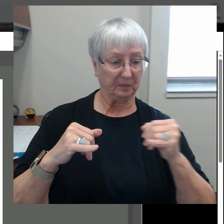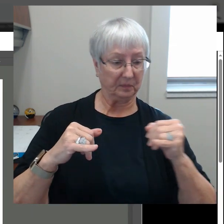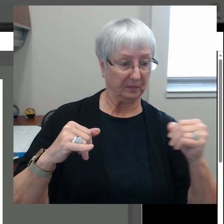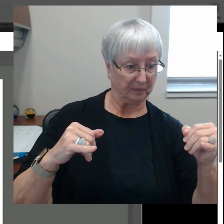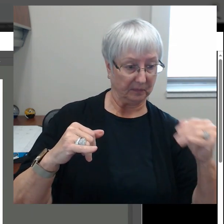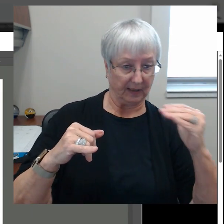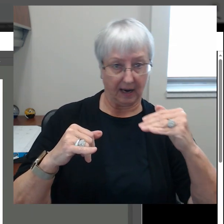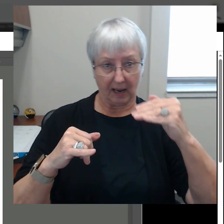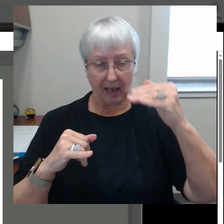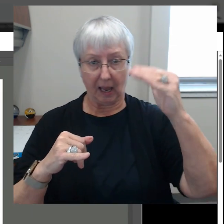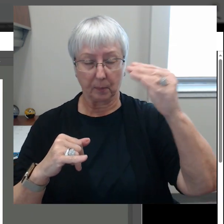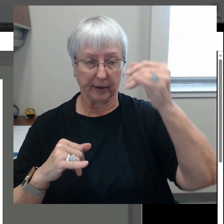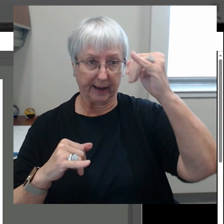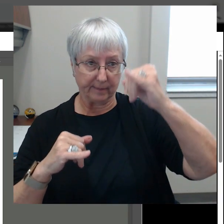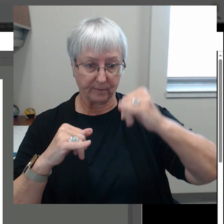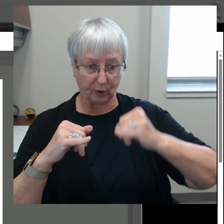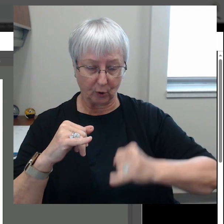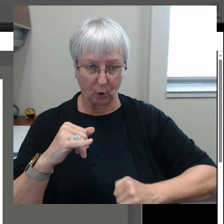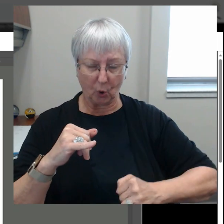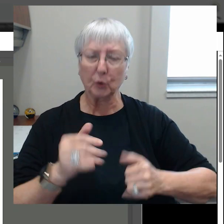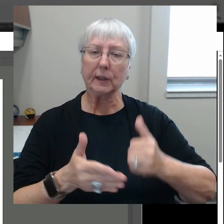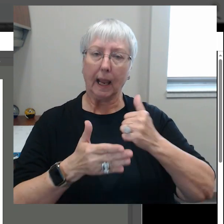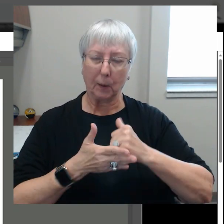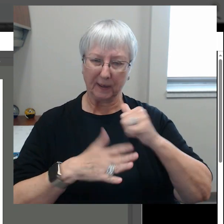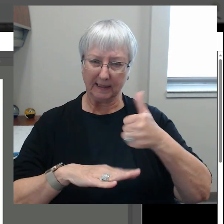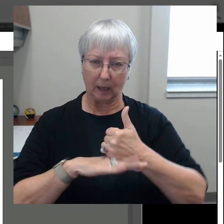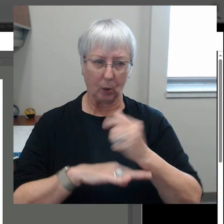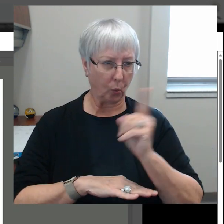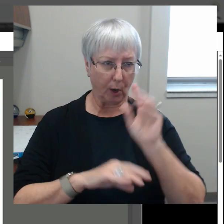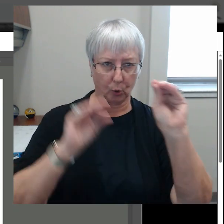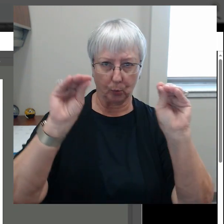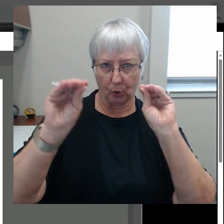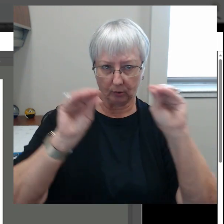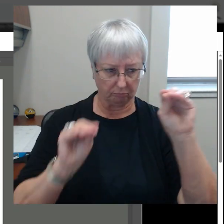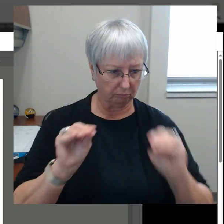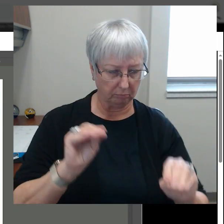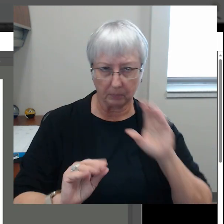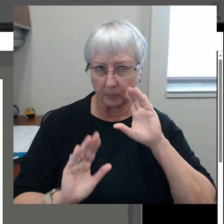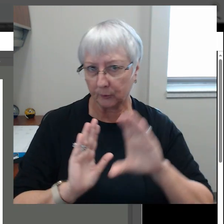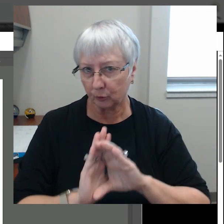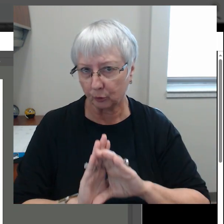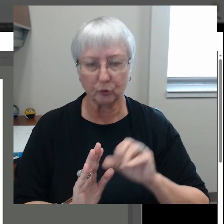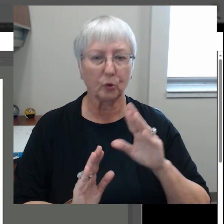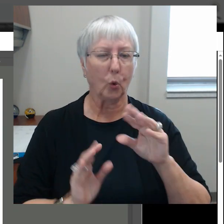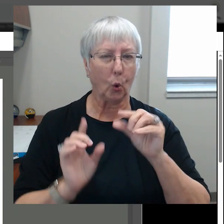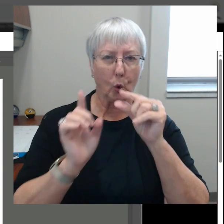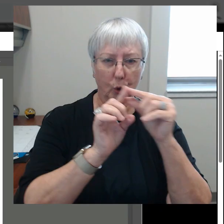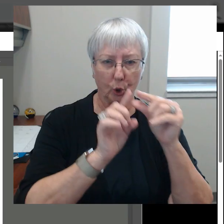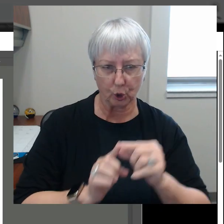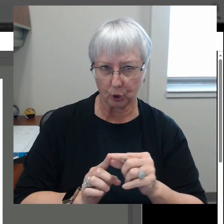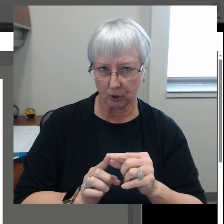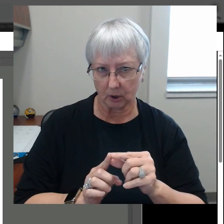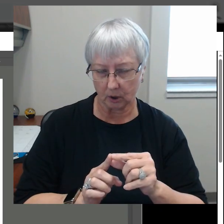also use it as a basic proportion for the image as a containing form. Once the